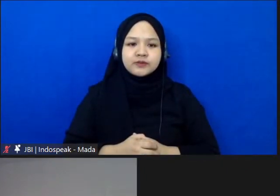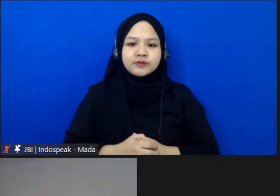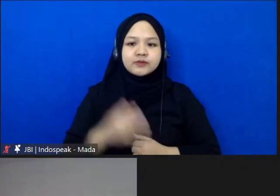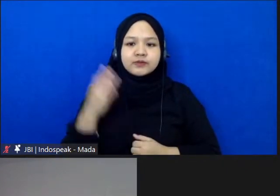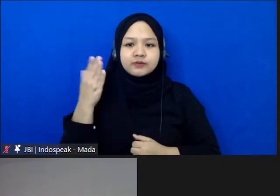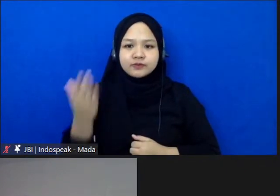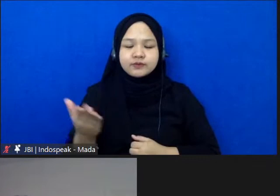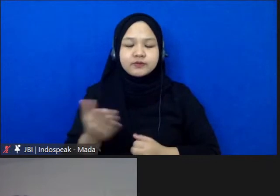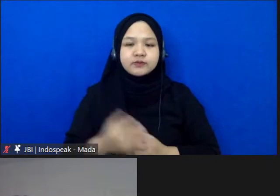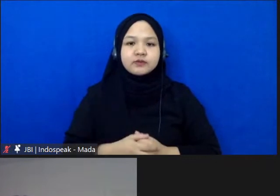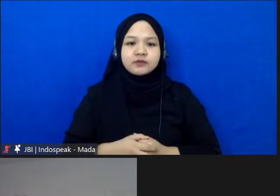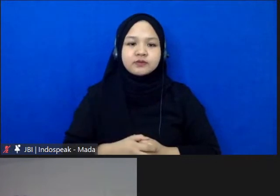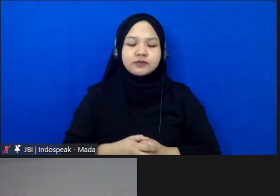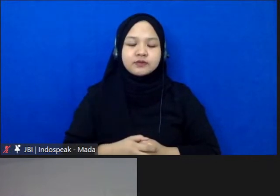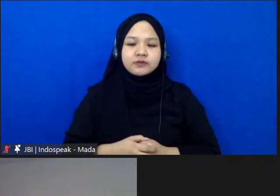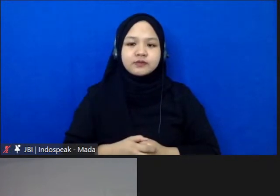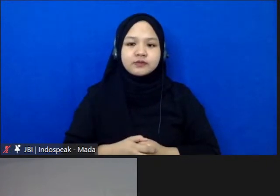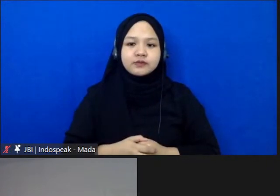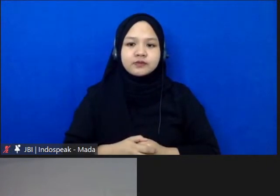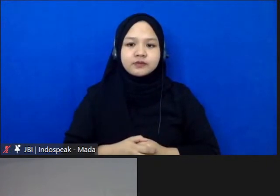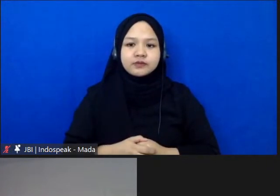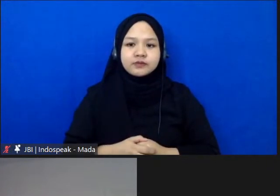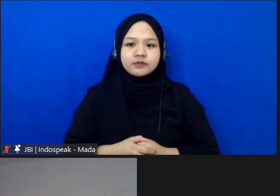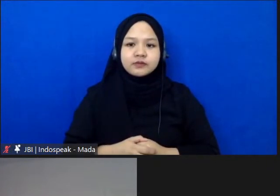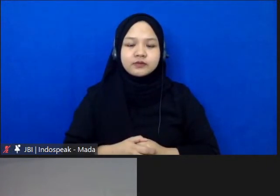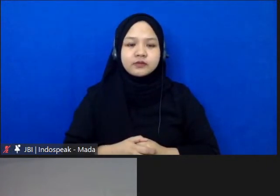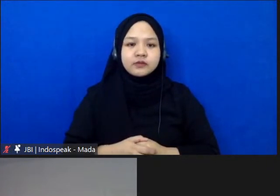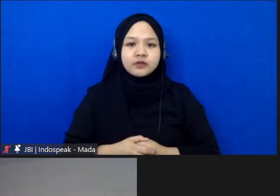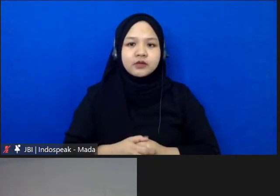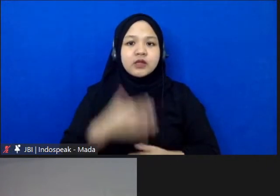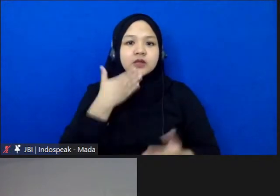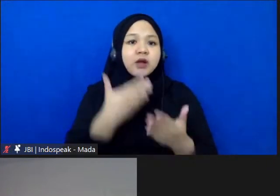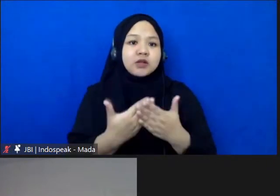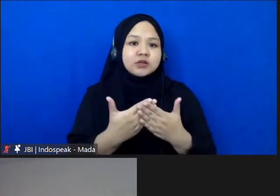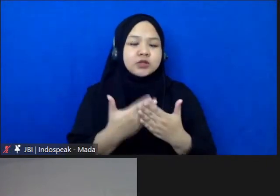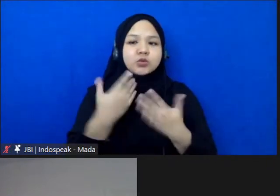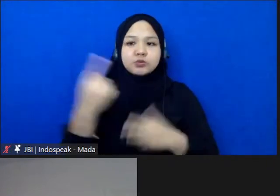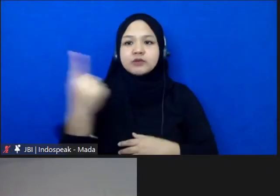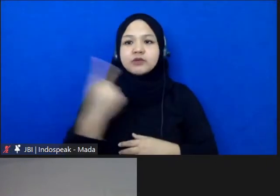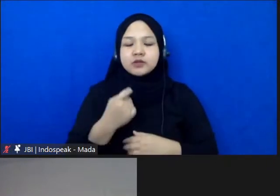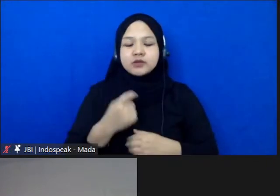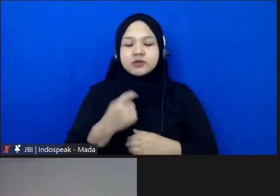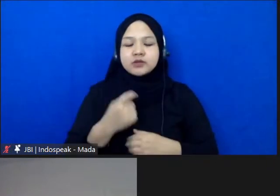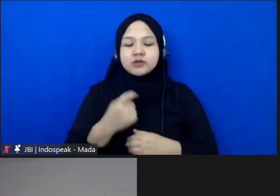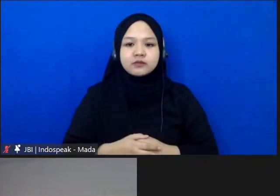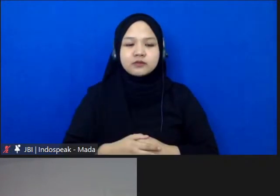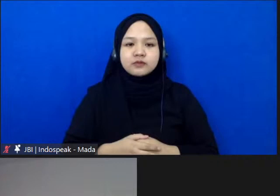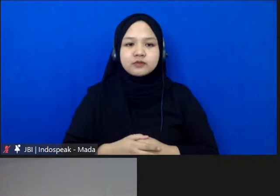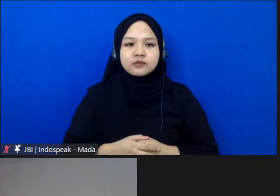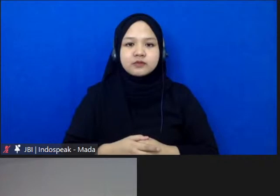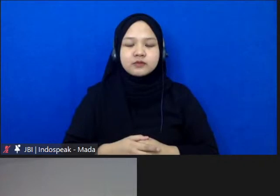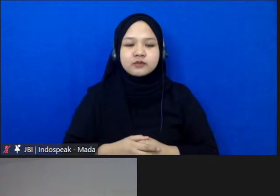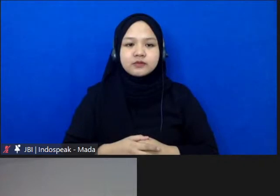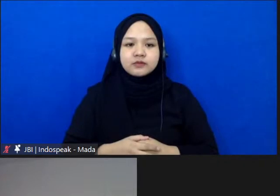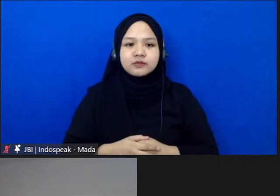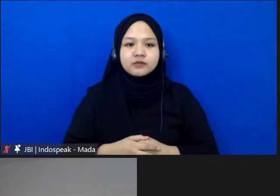Right. Thank you for the question. Yes, we did not. Oh, sorry.